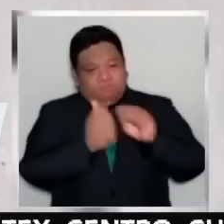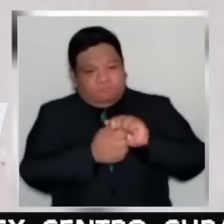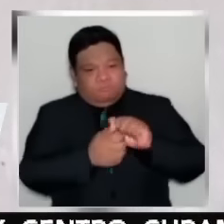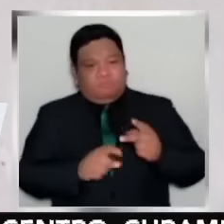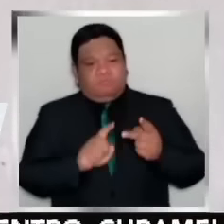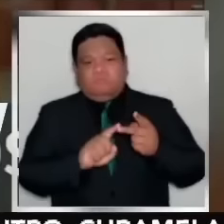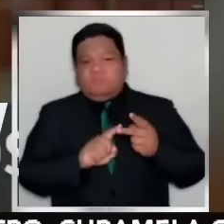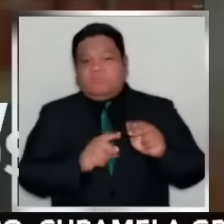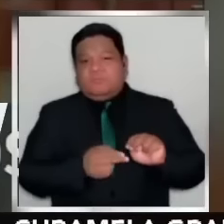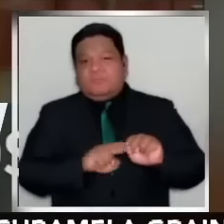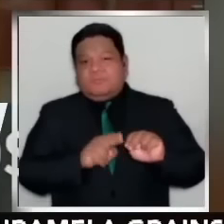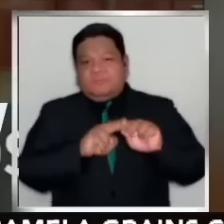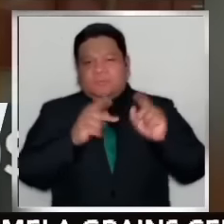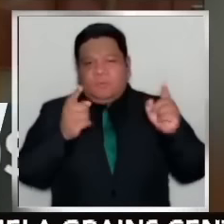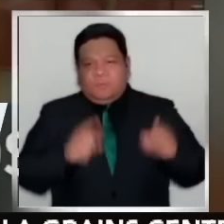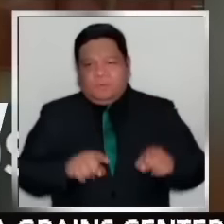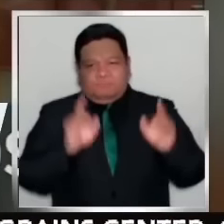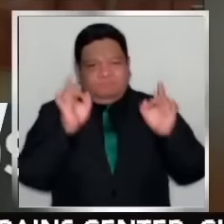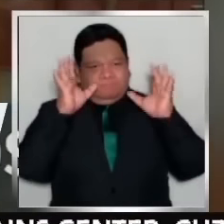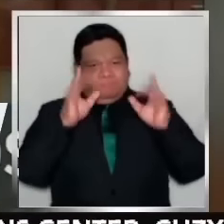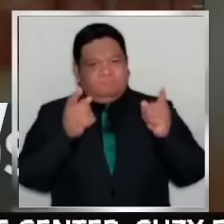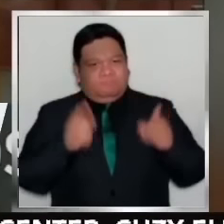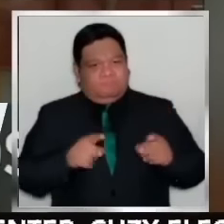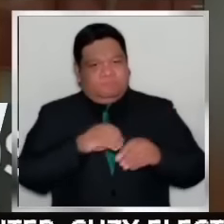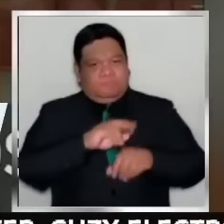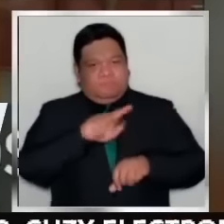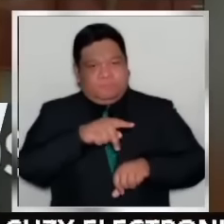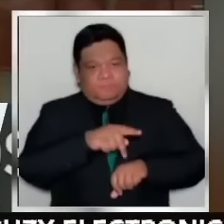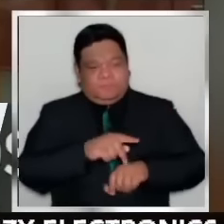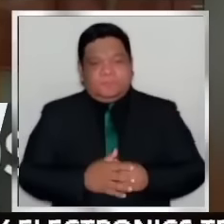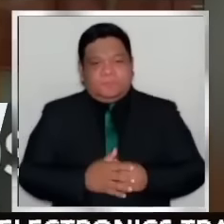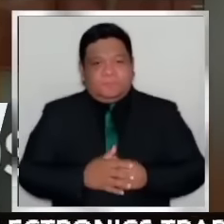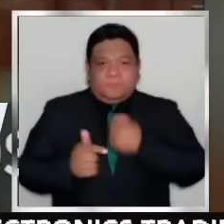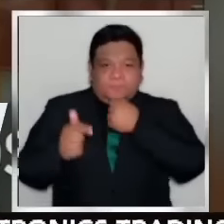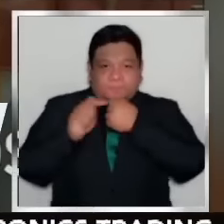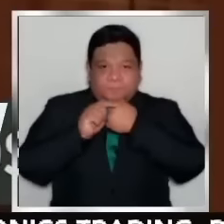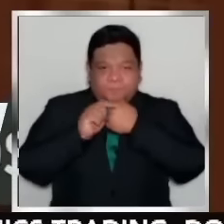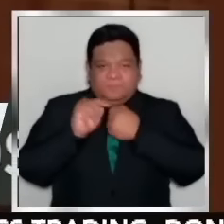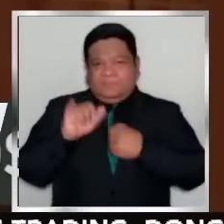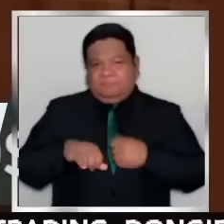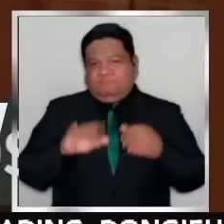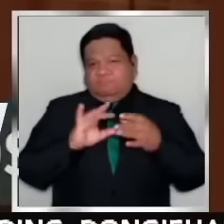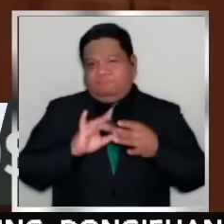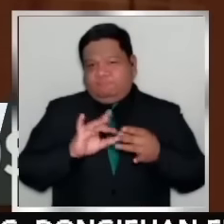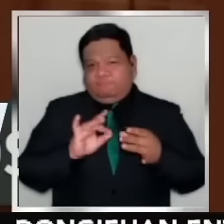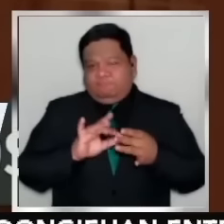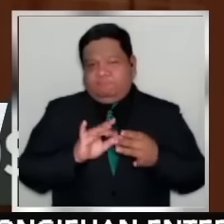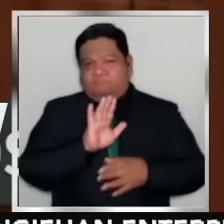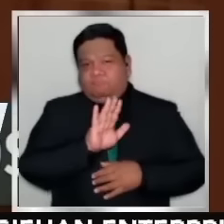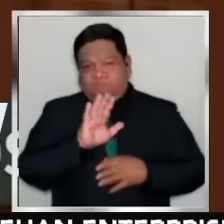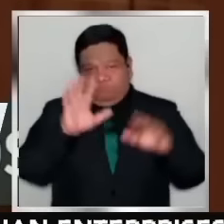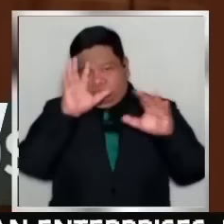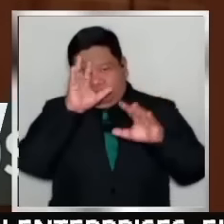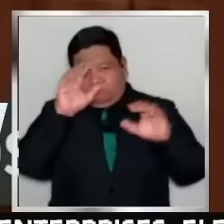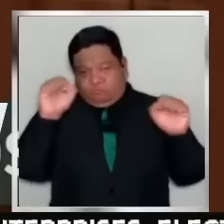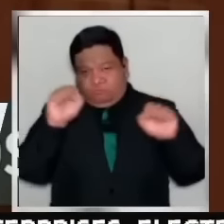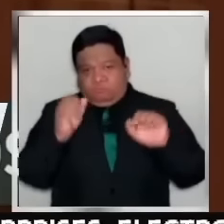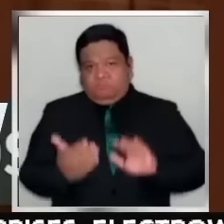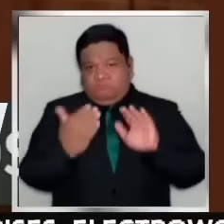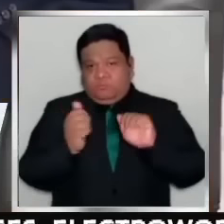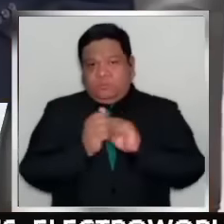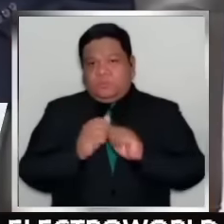the Philippines. Ito ang siniguro ni Pangulong Bongbong Marcos sa kanyang pagharap sa Center for Strategic and International Studies o CSIS, isang